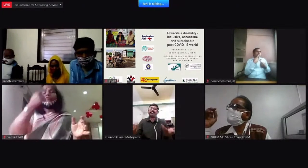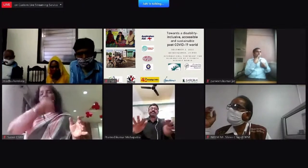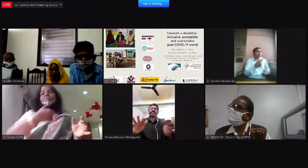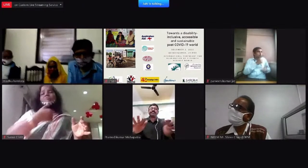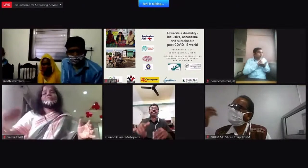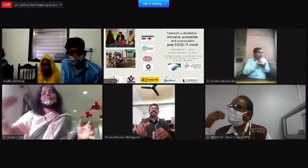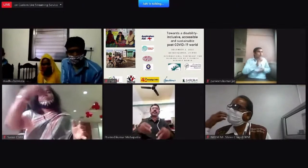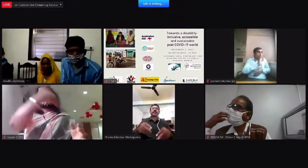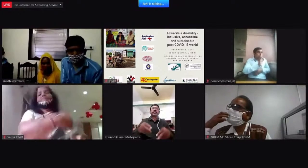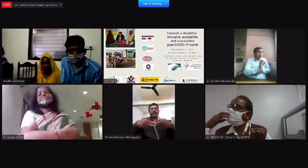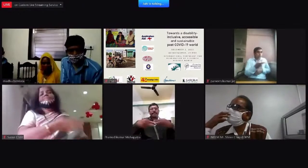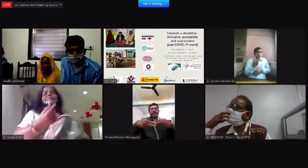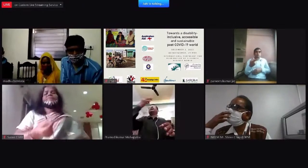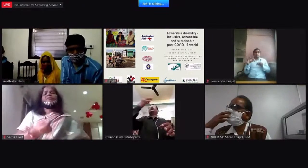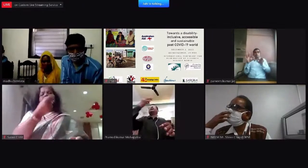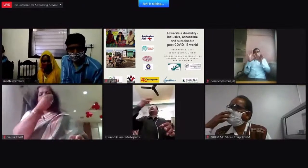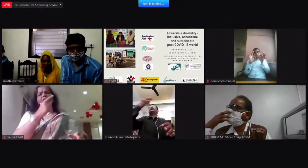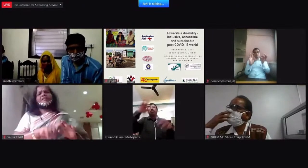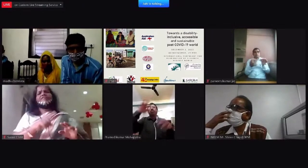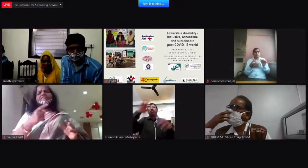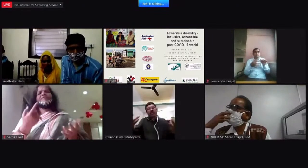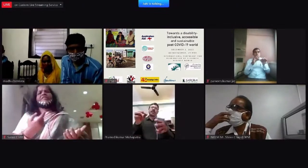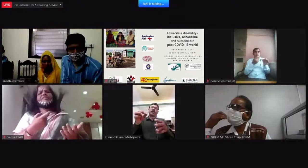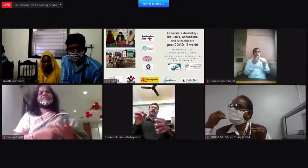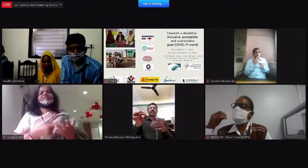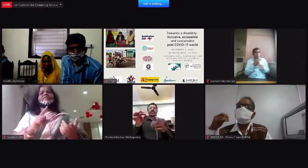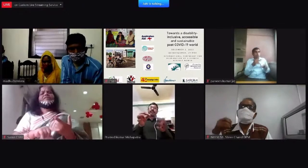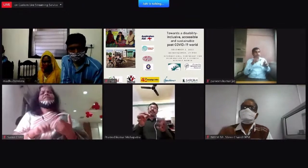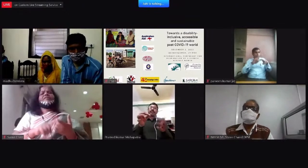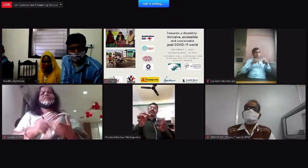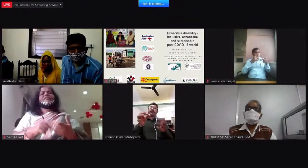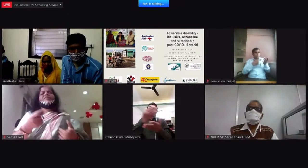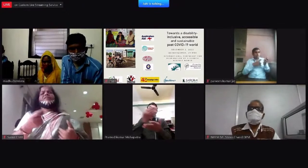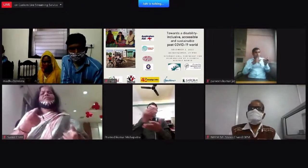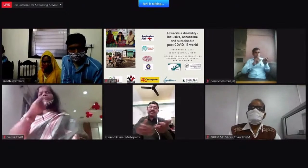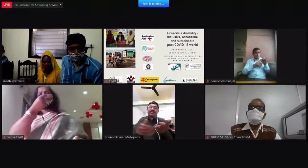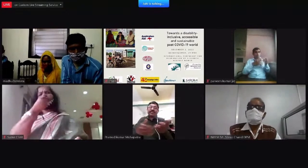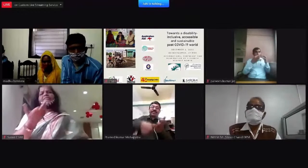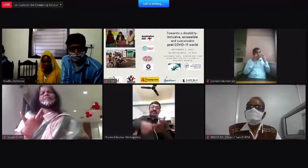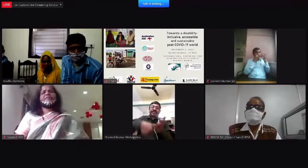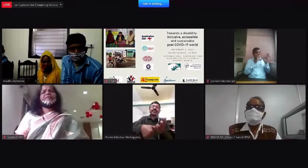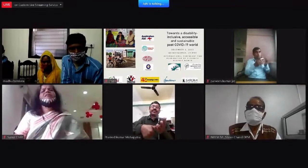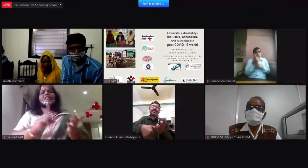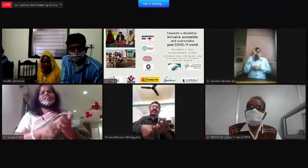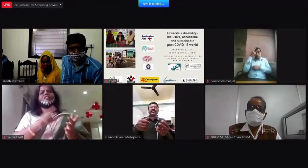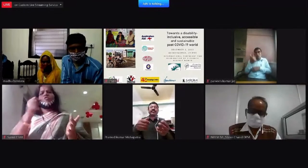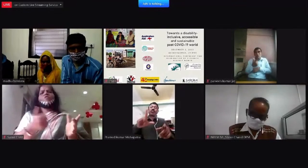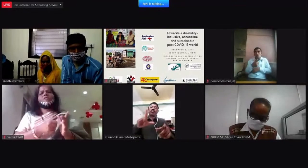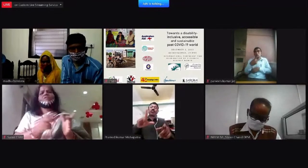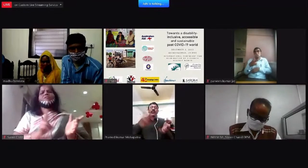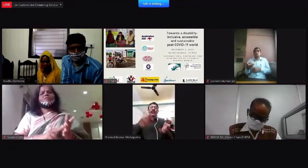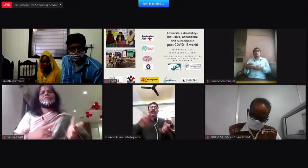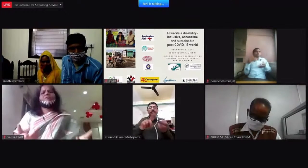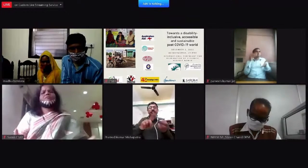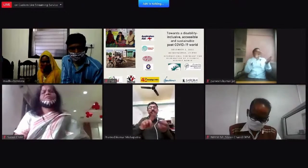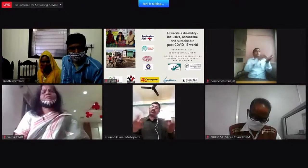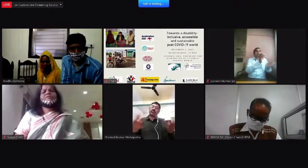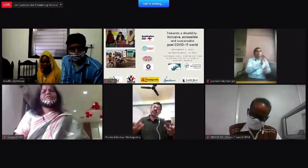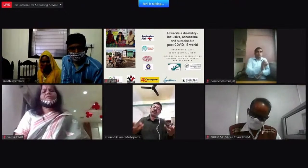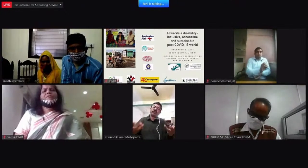exist, however, or at the ground root, be it medicines, be it pension, be it loan, these are